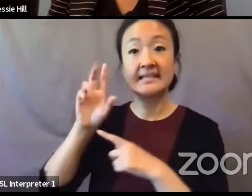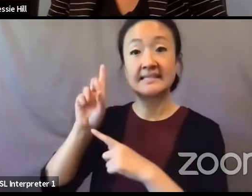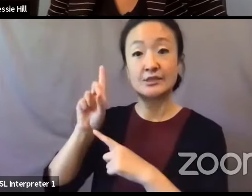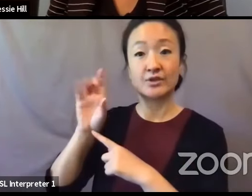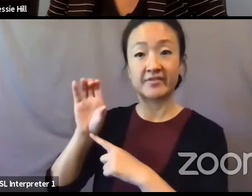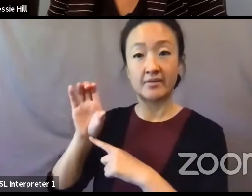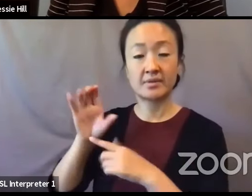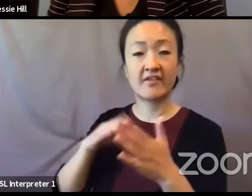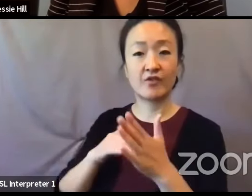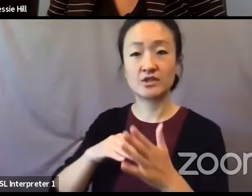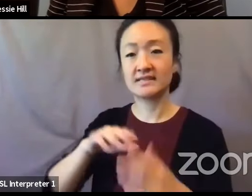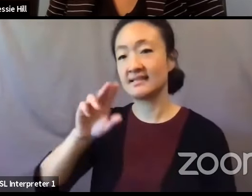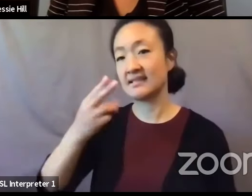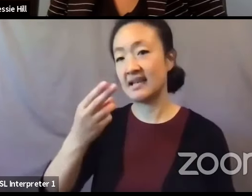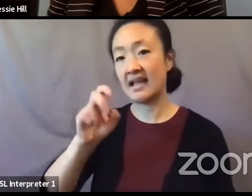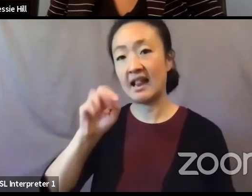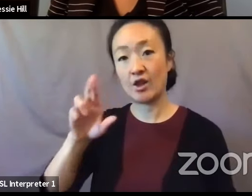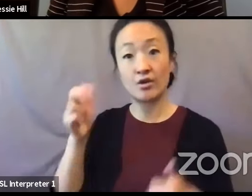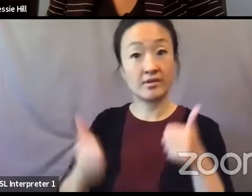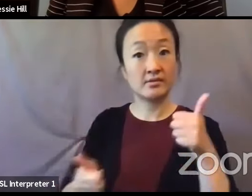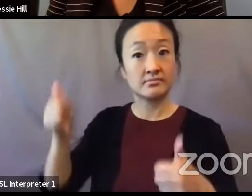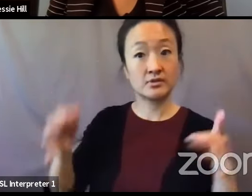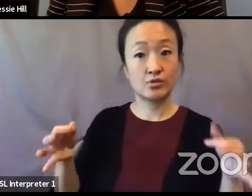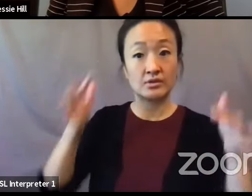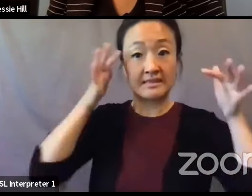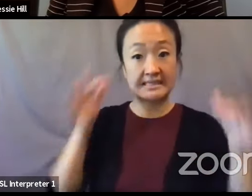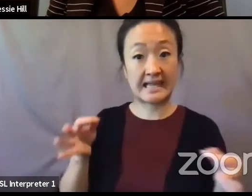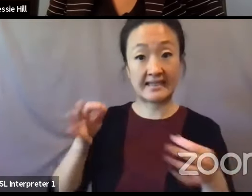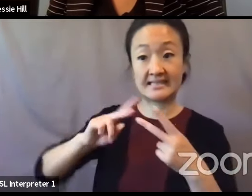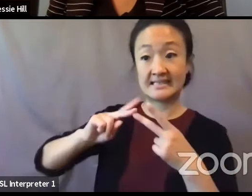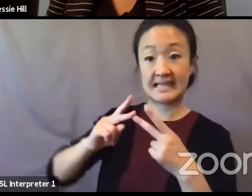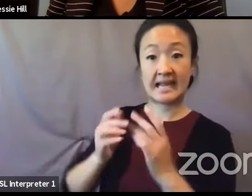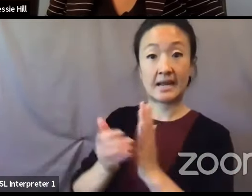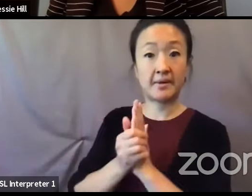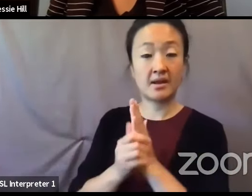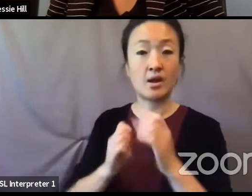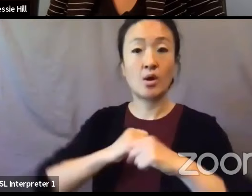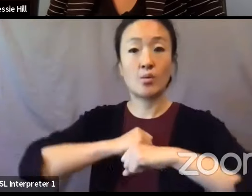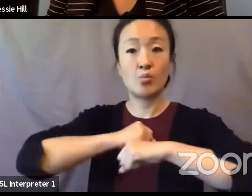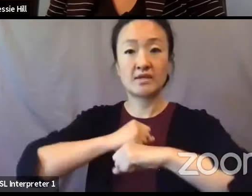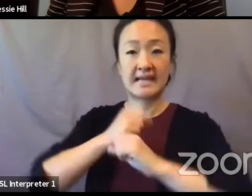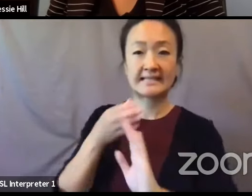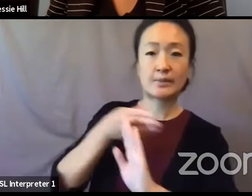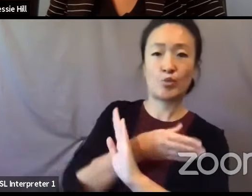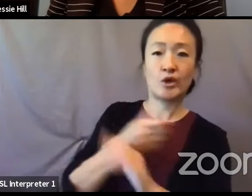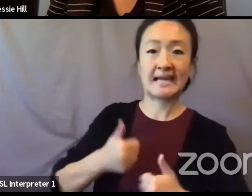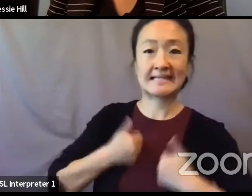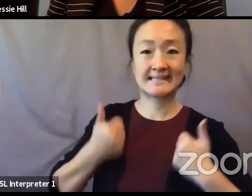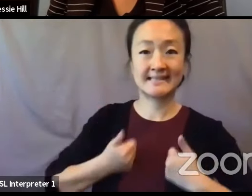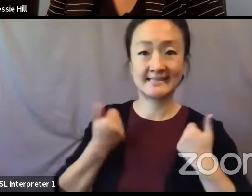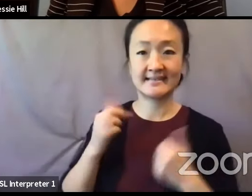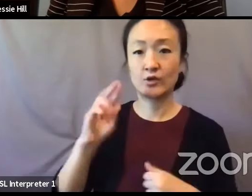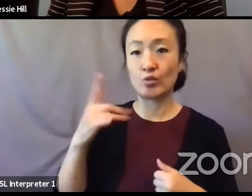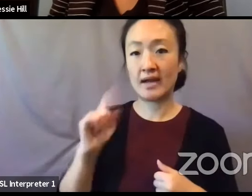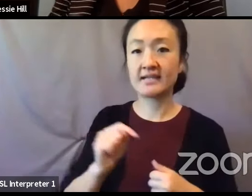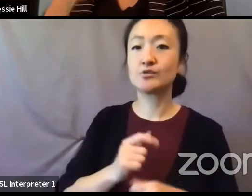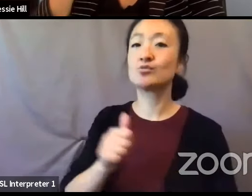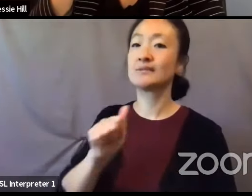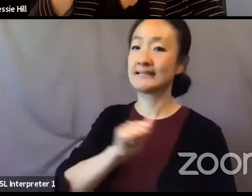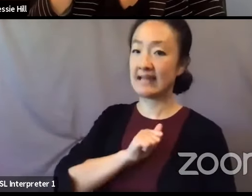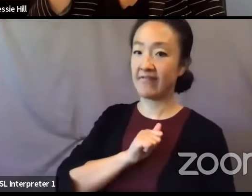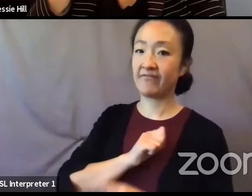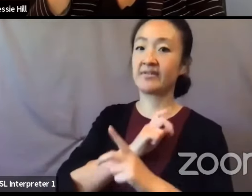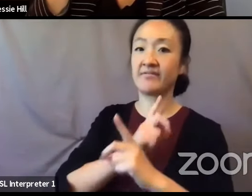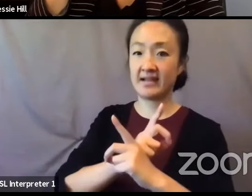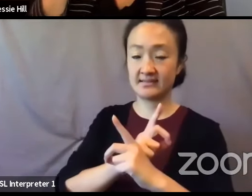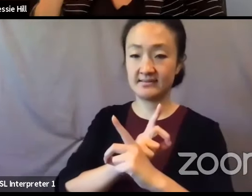the Supreme Court concluded that the Second Amendment protects a pre-existing right to self-defense